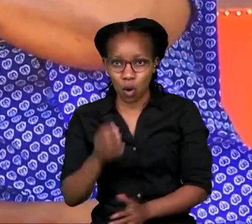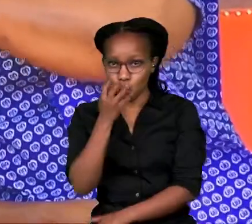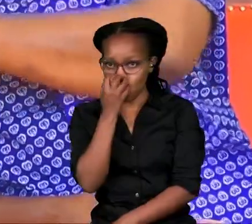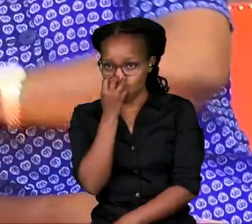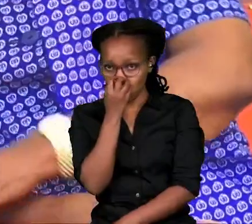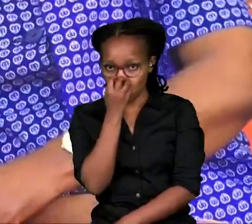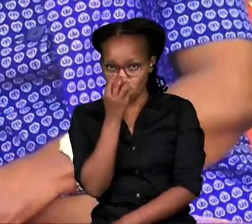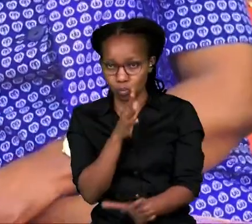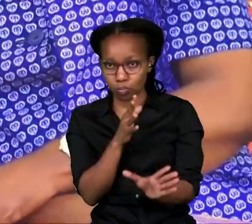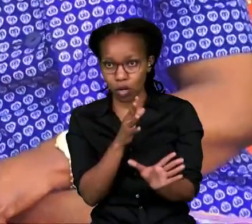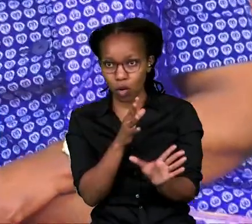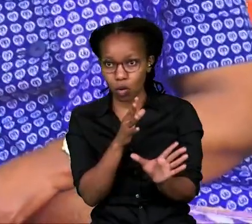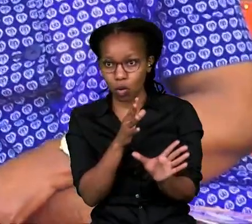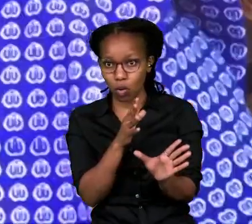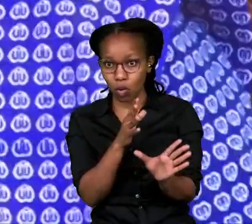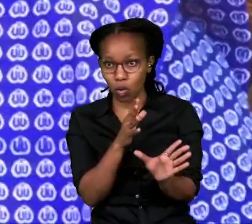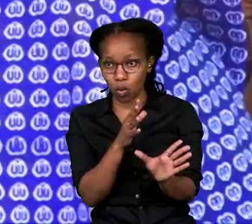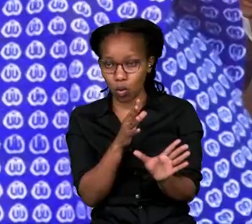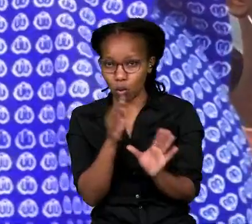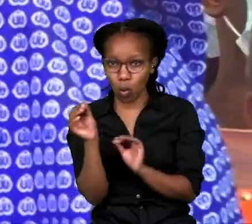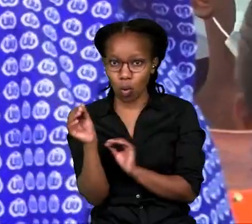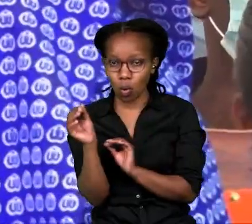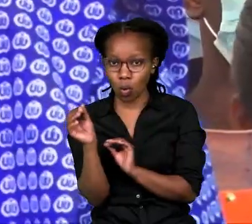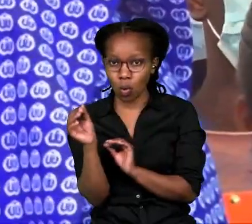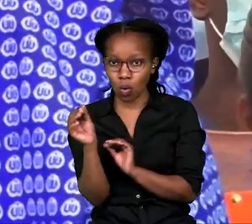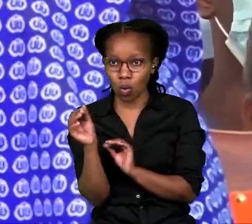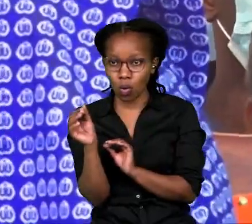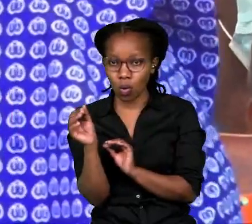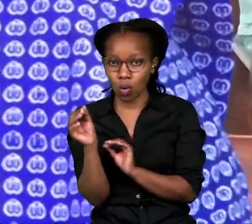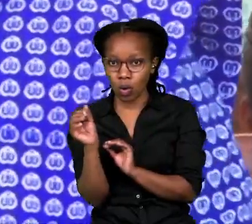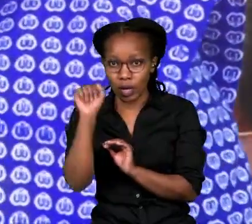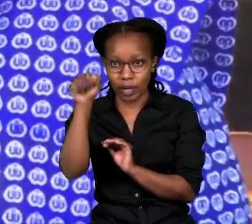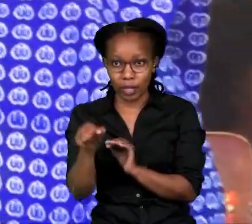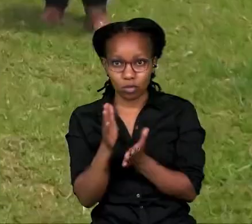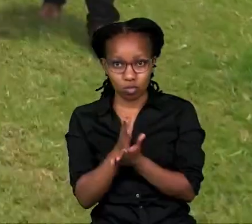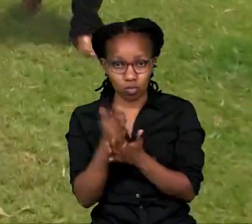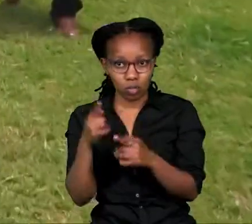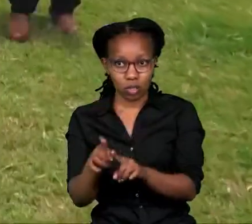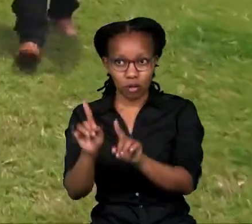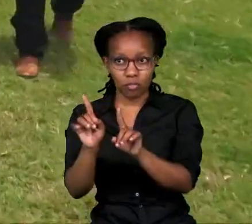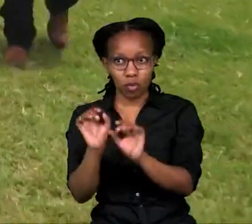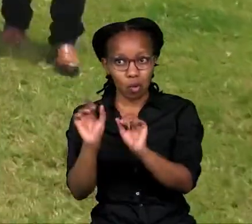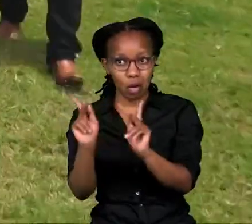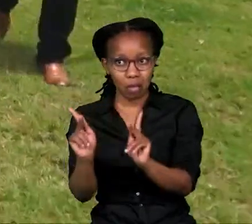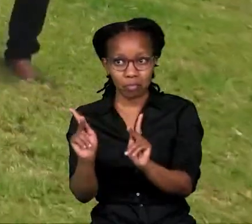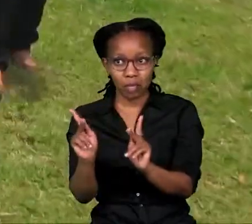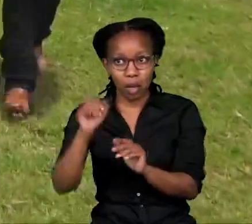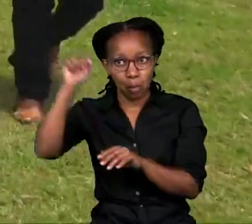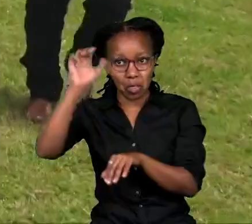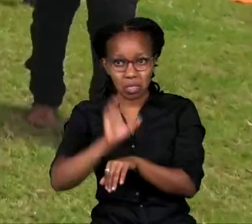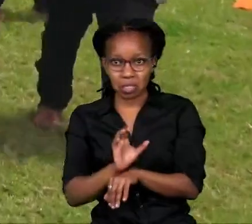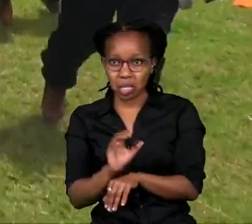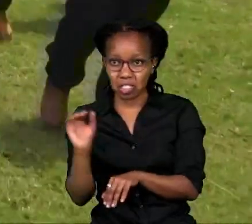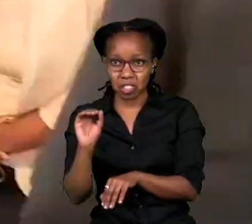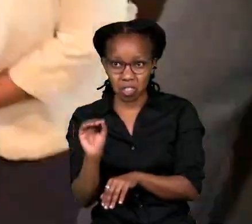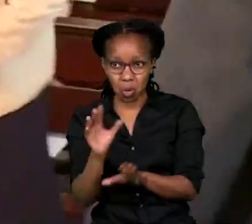to Setalvo. He comes from. Mm-hmm. And we have said, yes, himself is saying it's okay, we can not politic in charge, it's okay,